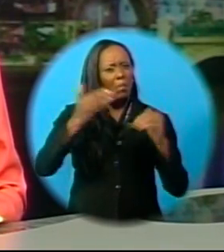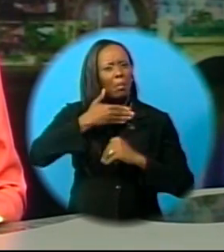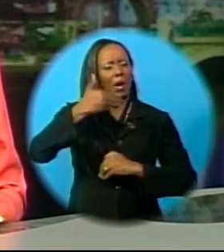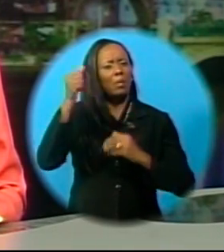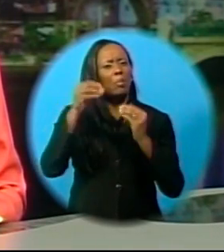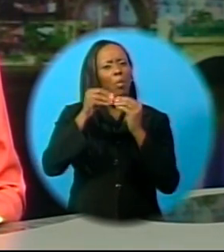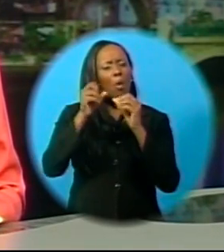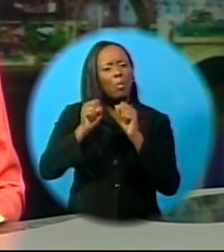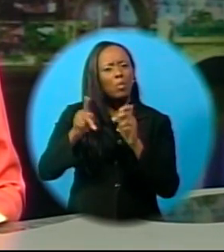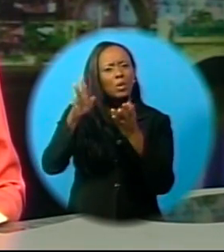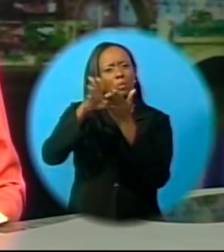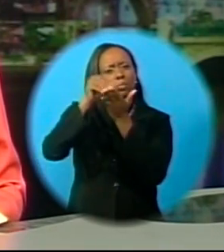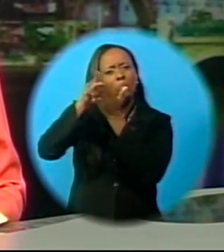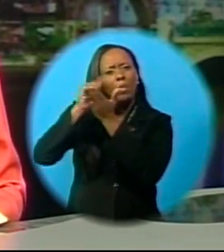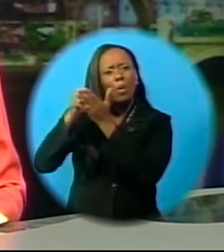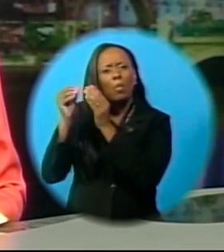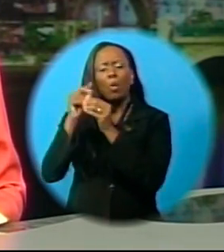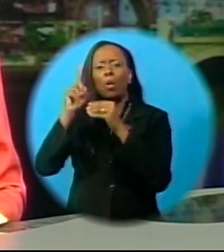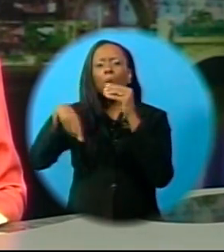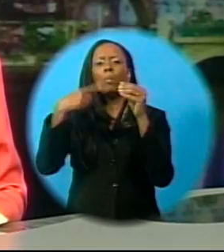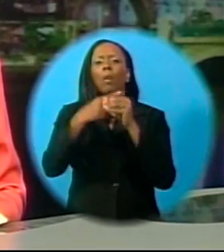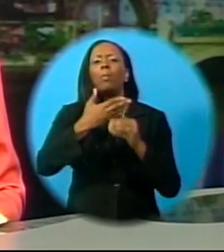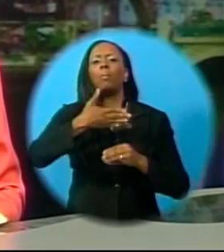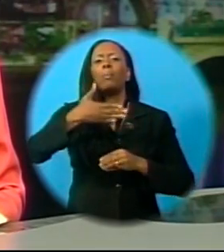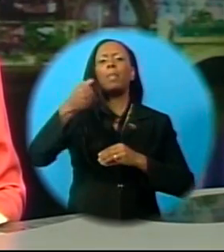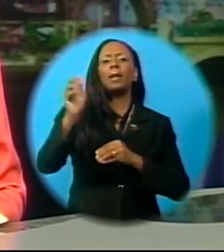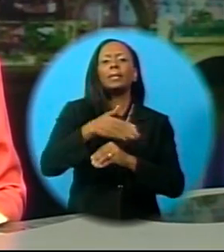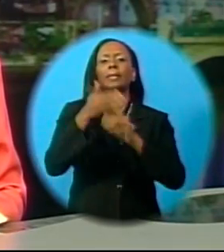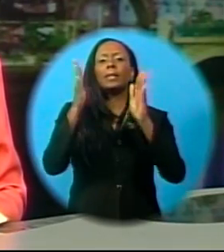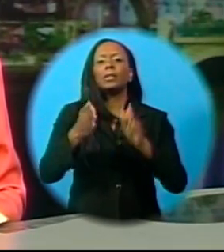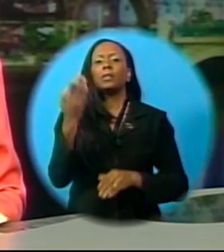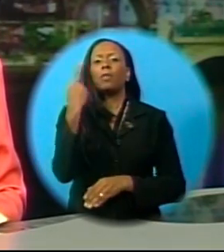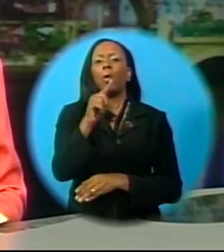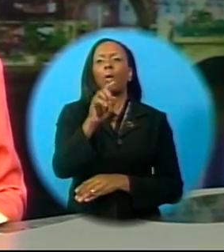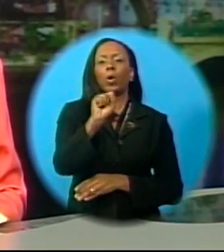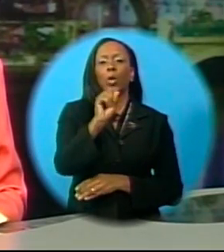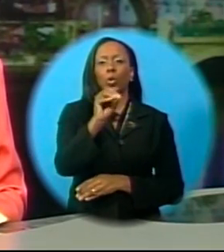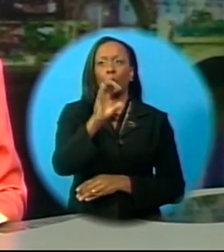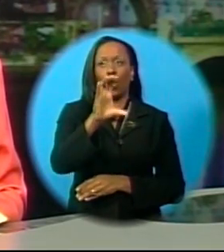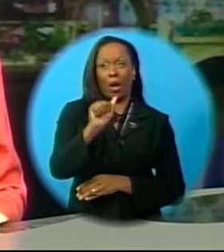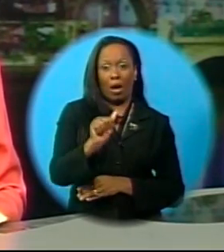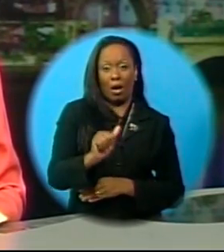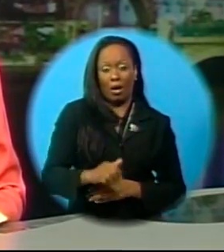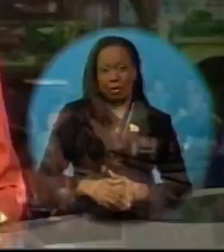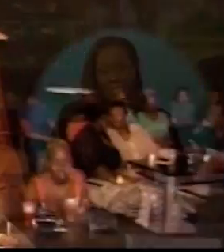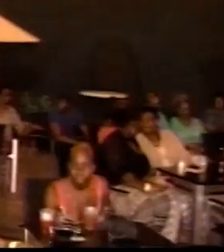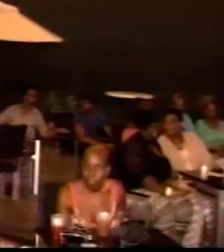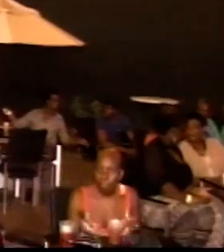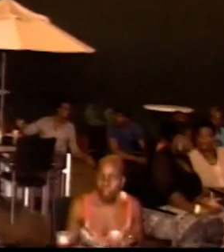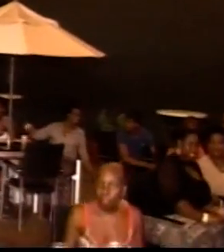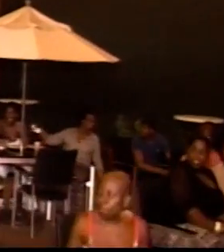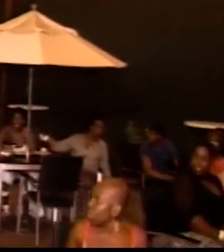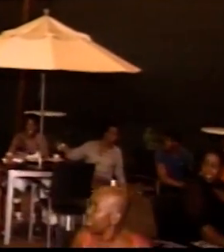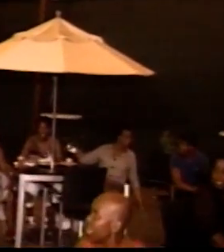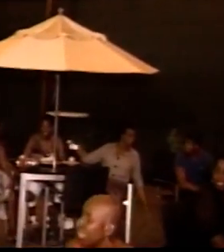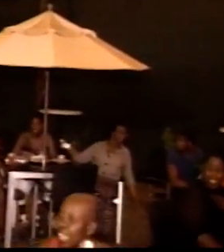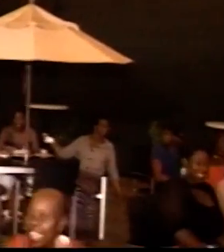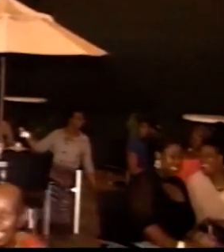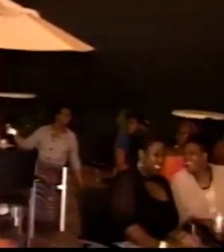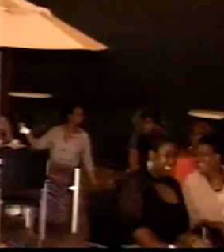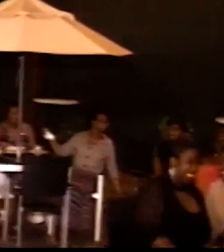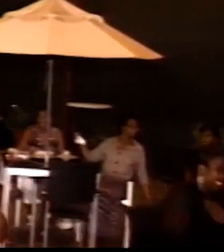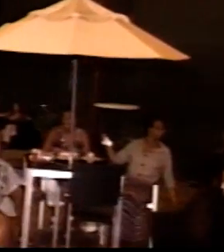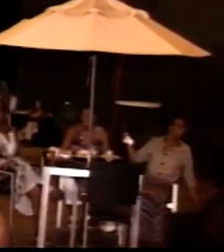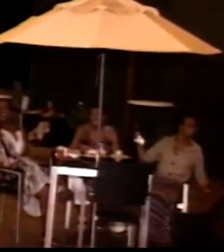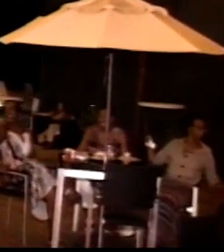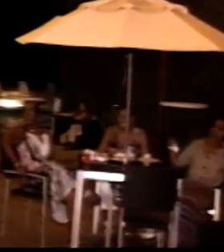patrons more opportunities to learn about some of the island's top soca artists. The second season of Sand,